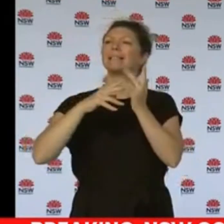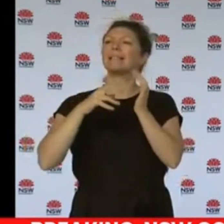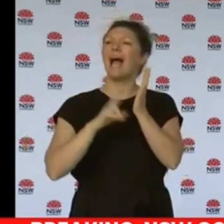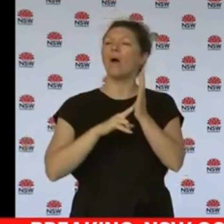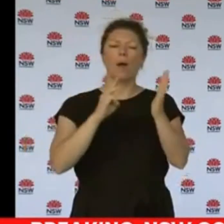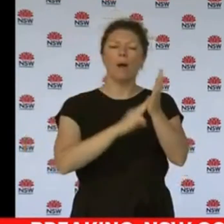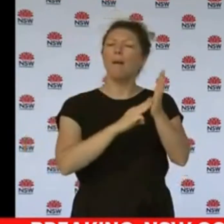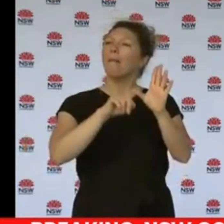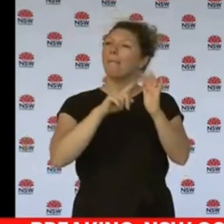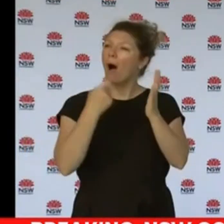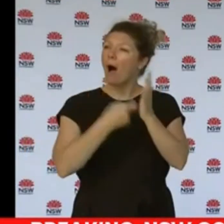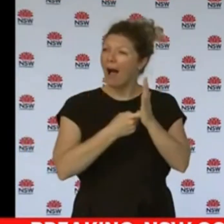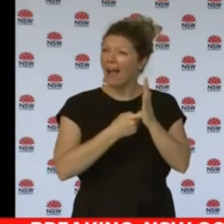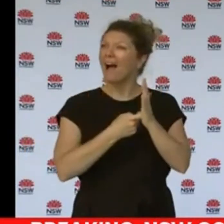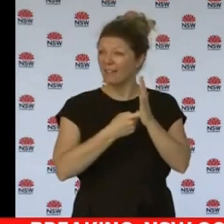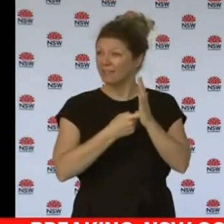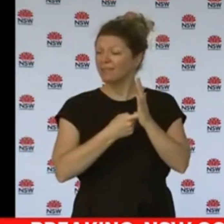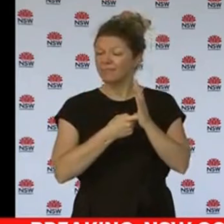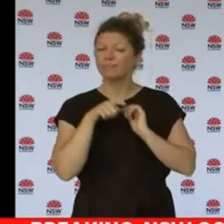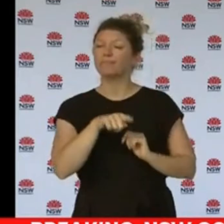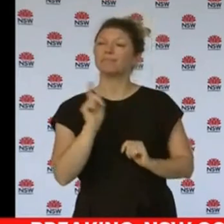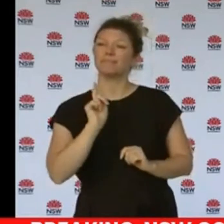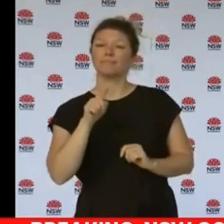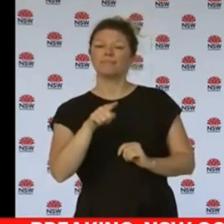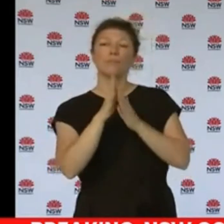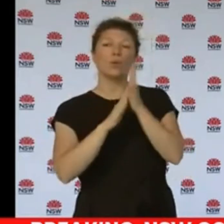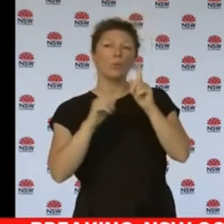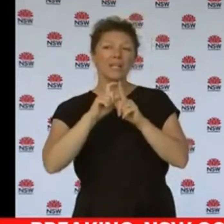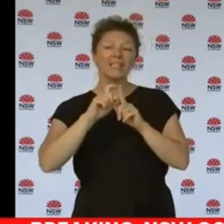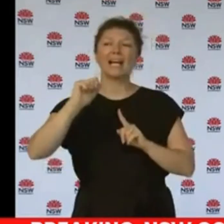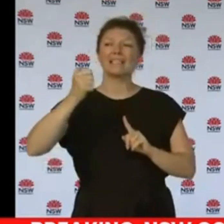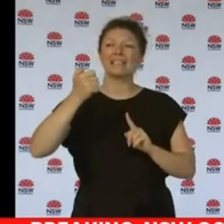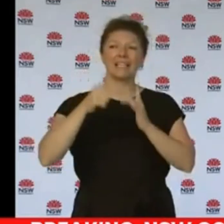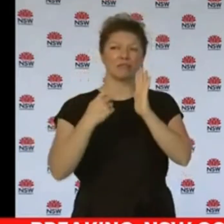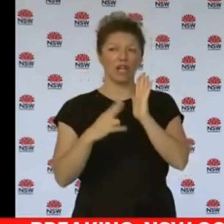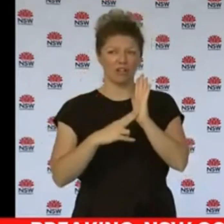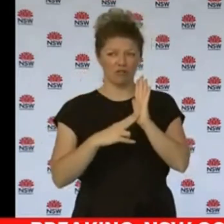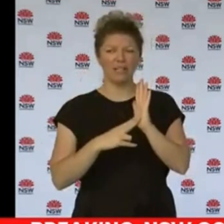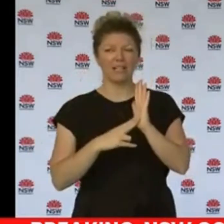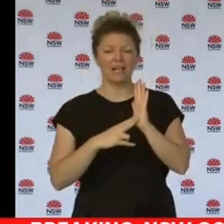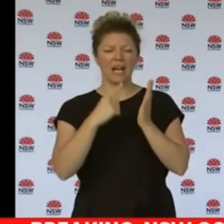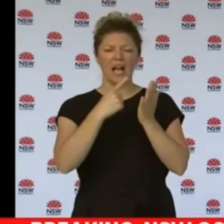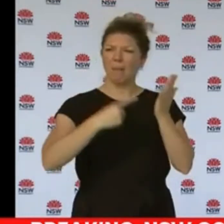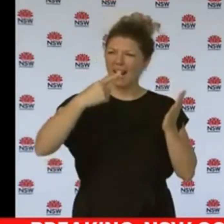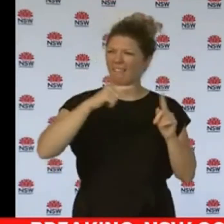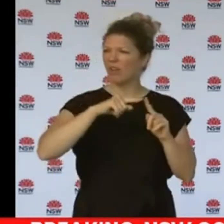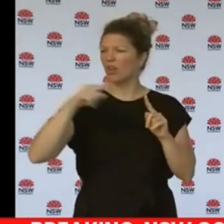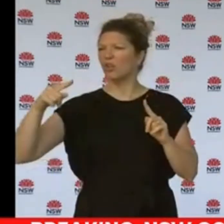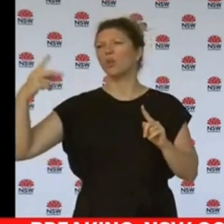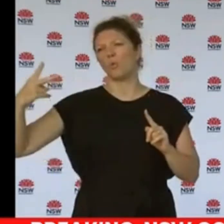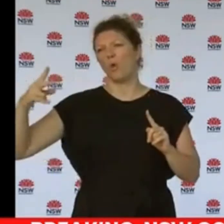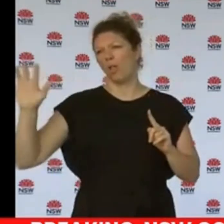on the ground floor at Bankstown Central North Terrace on Wednesday, the 6th of January, from